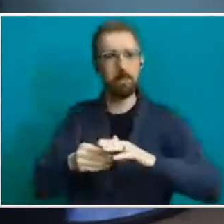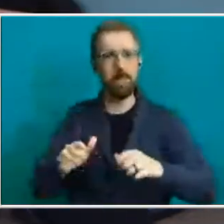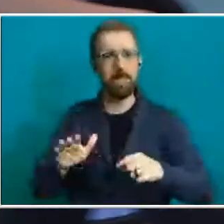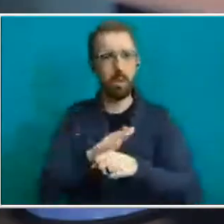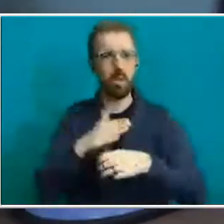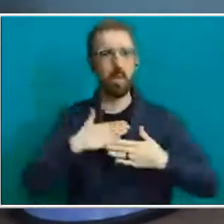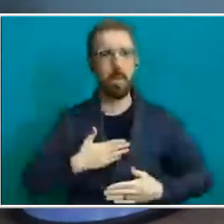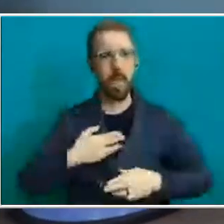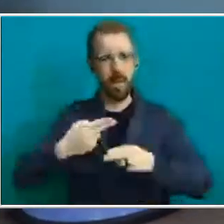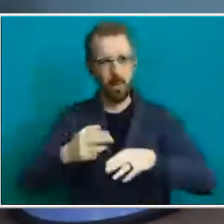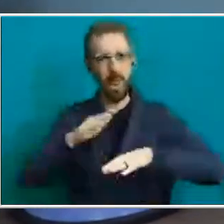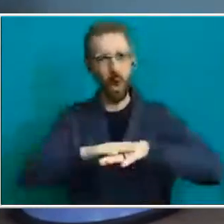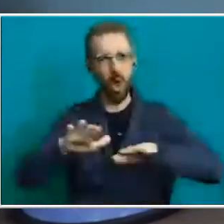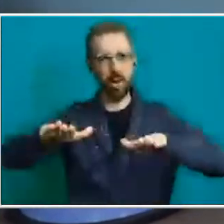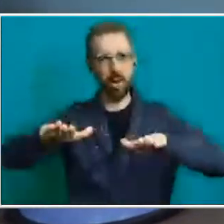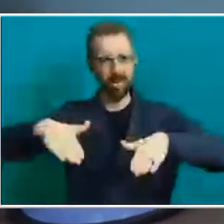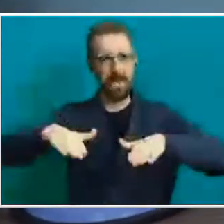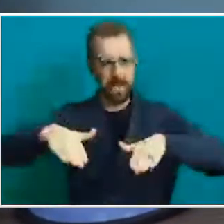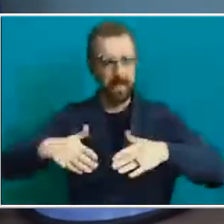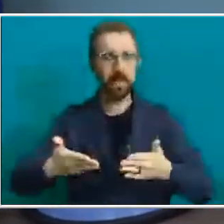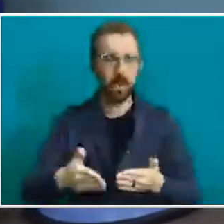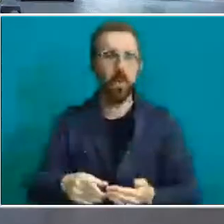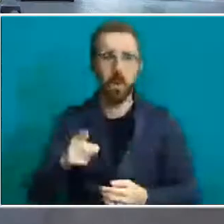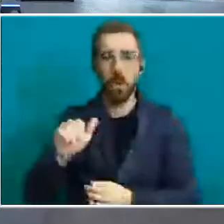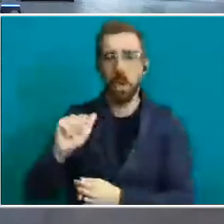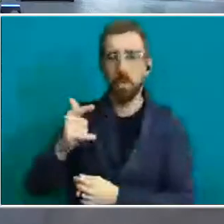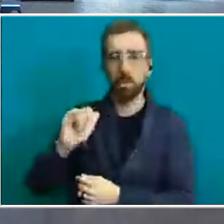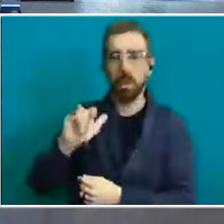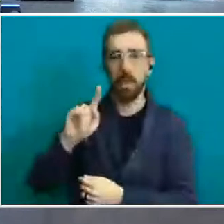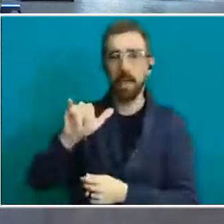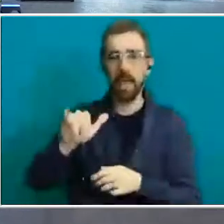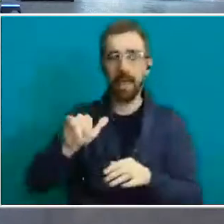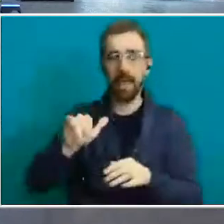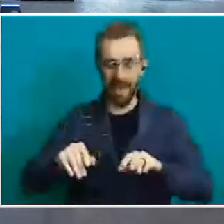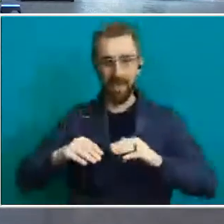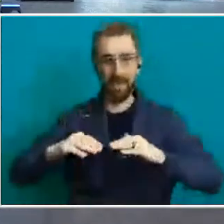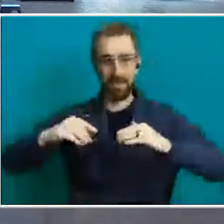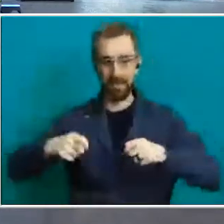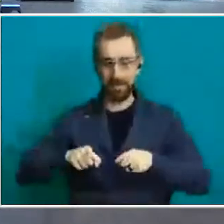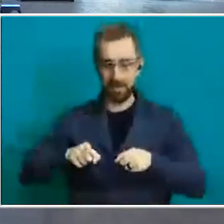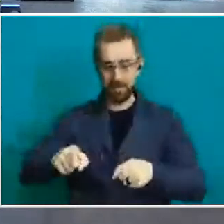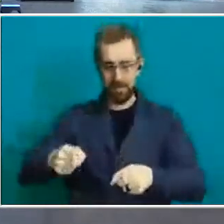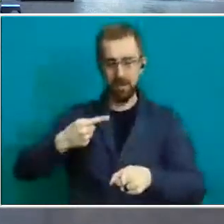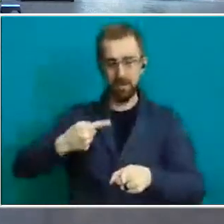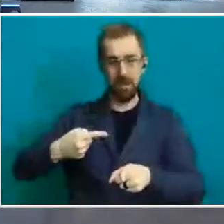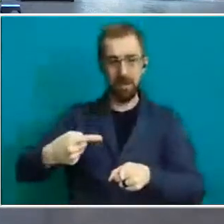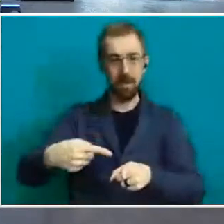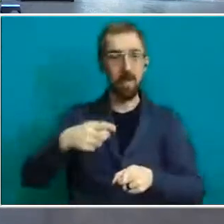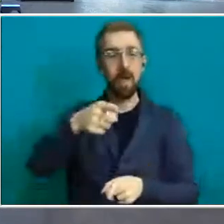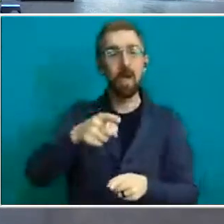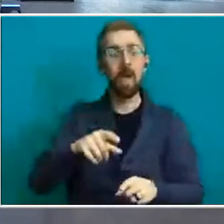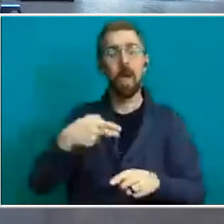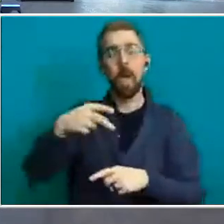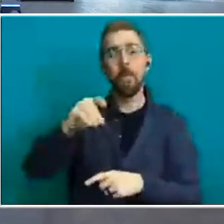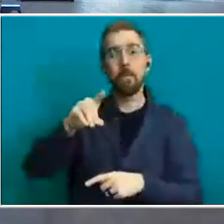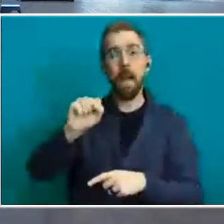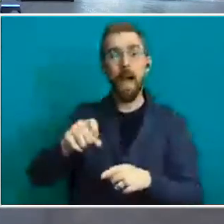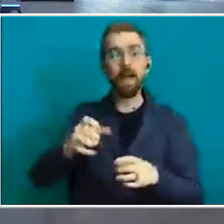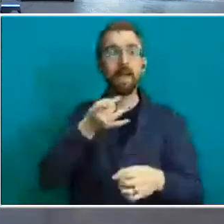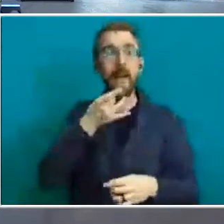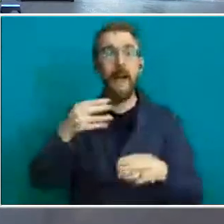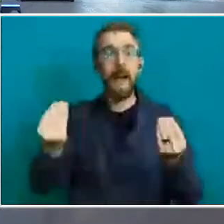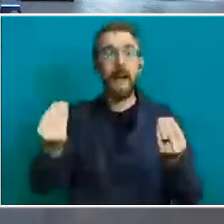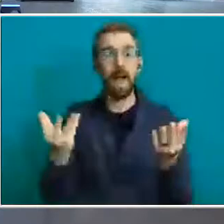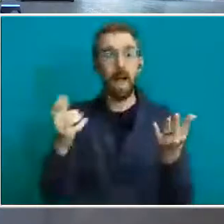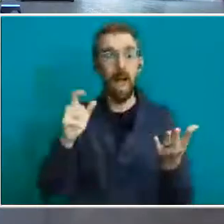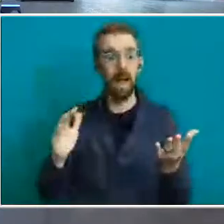toes. So she was doing the agility ladder, and then those pods are reaction lights. So she has to go and tap them, and she gets timed. It's